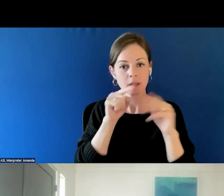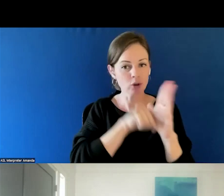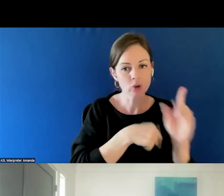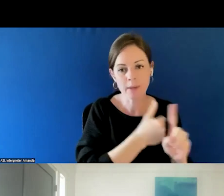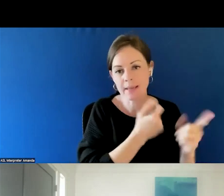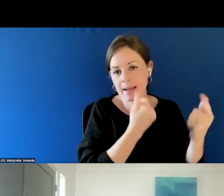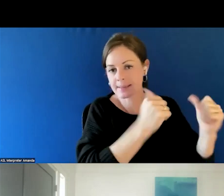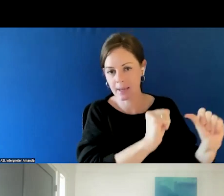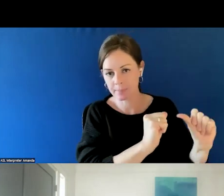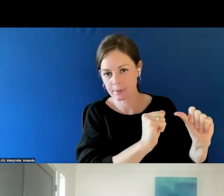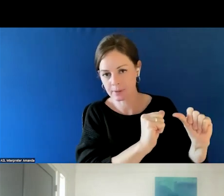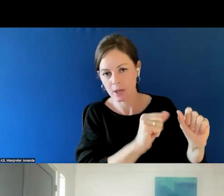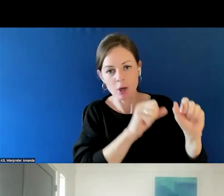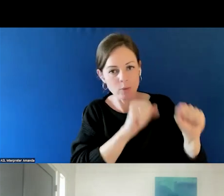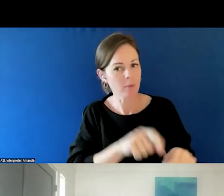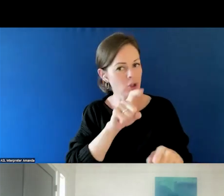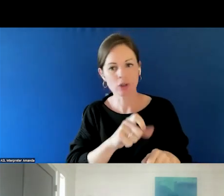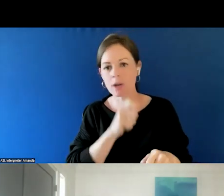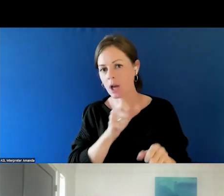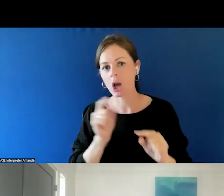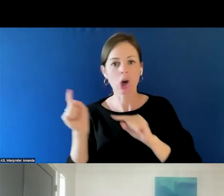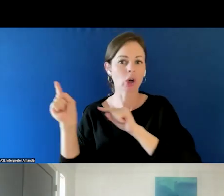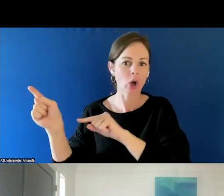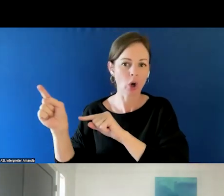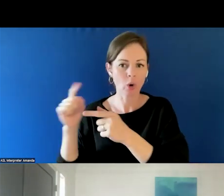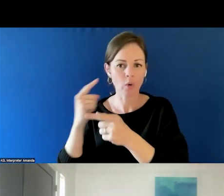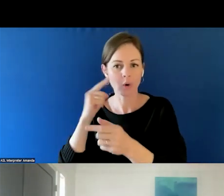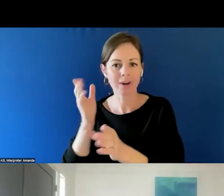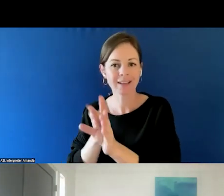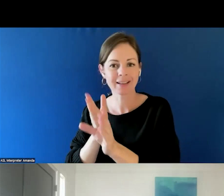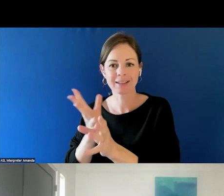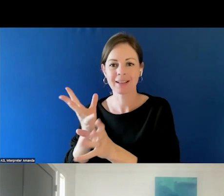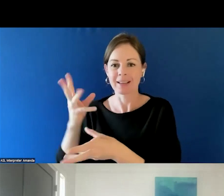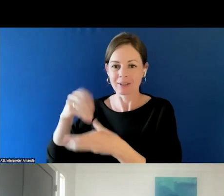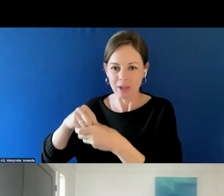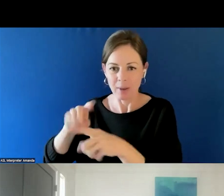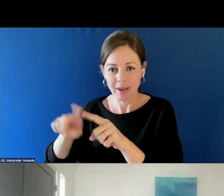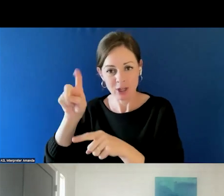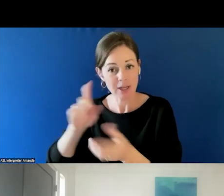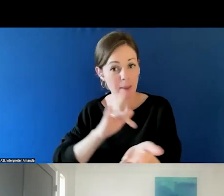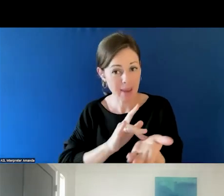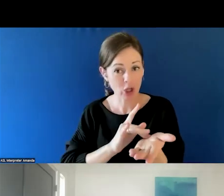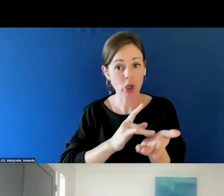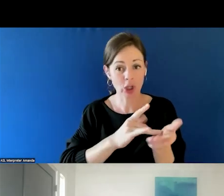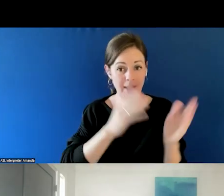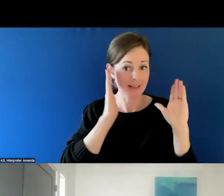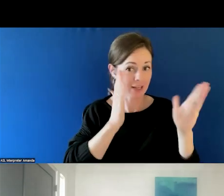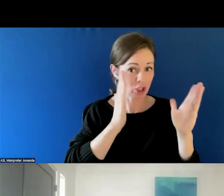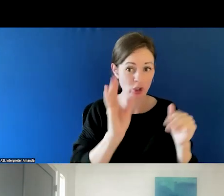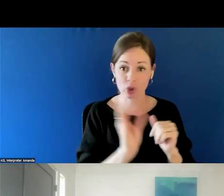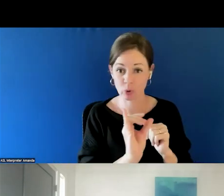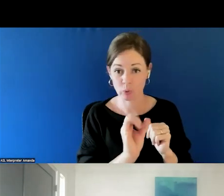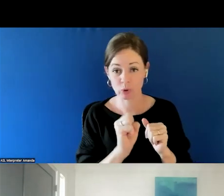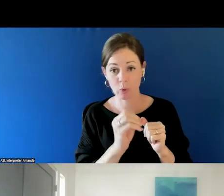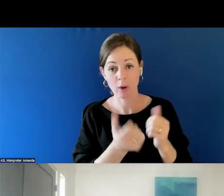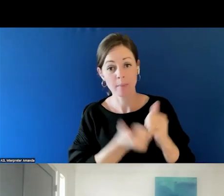They probably shouldn't be going to somewhere just for psychiatric intervention, but you need medical attention as well. So a lot of those folks are going to